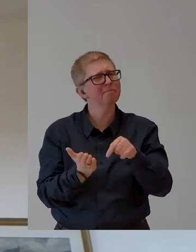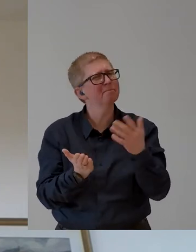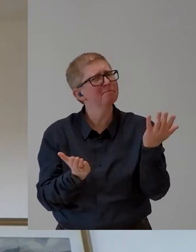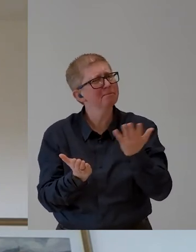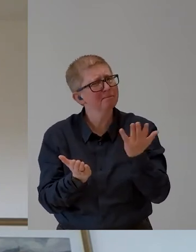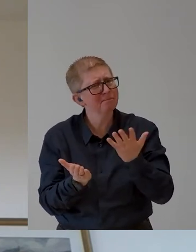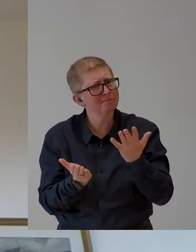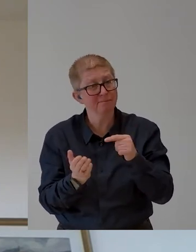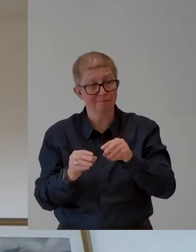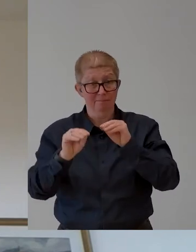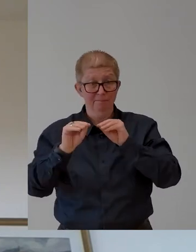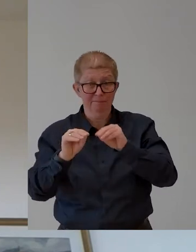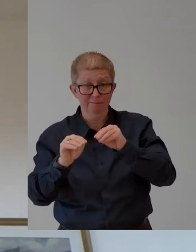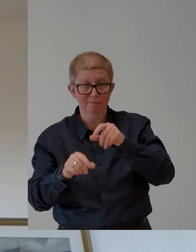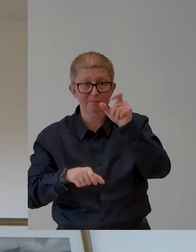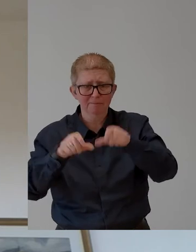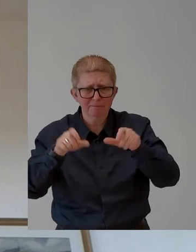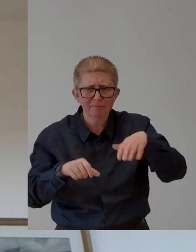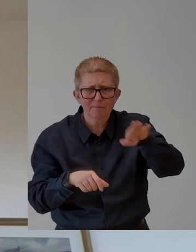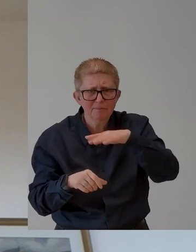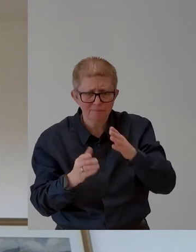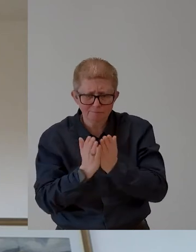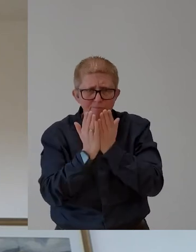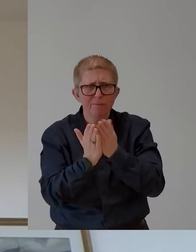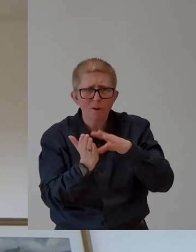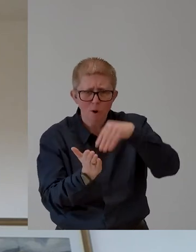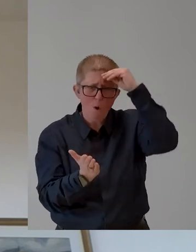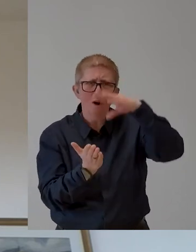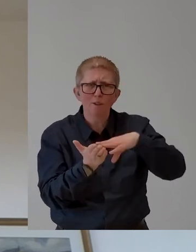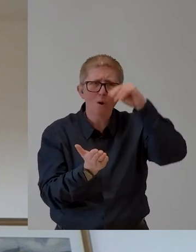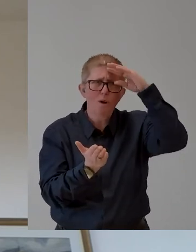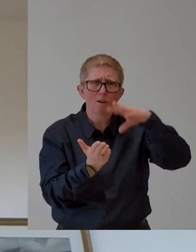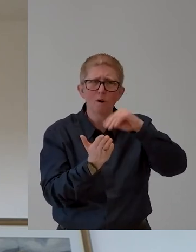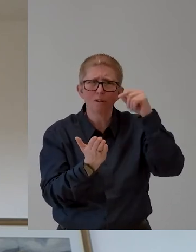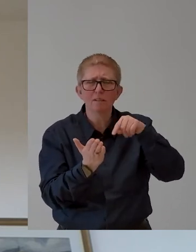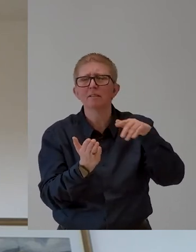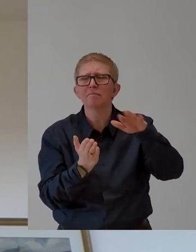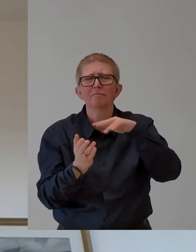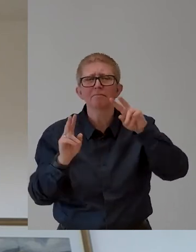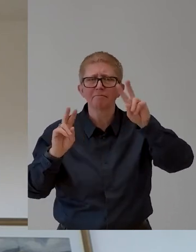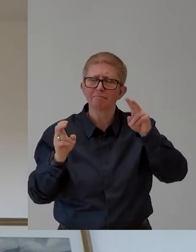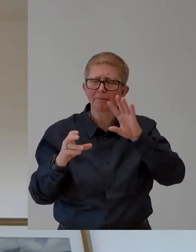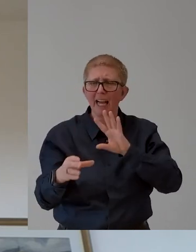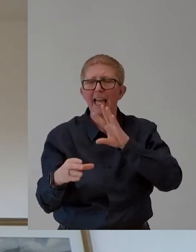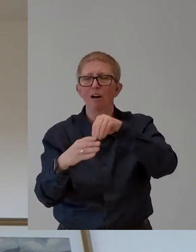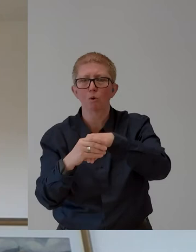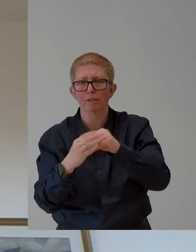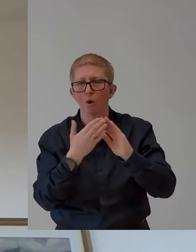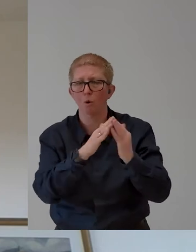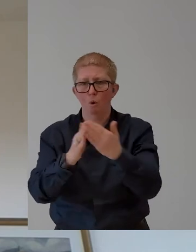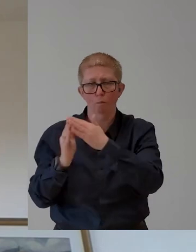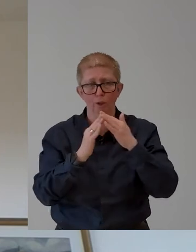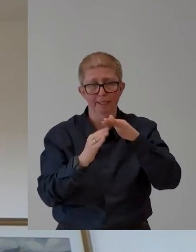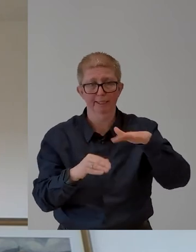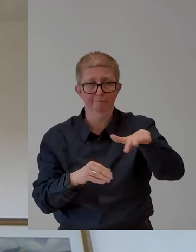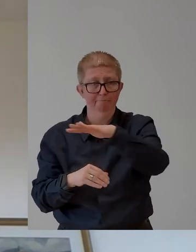an inclusive community. Students are encouraged to create projects to support people with disabilities, and these projects are